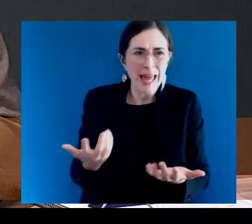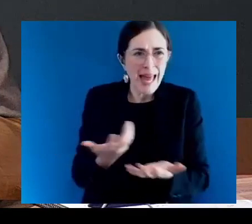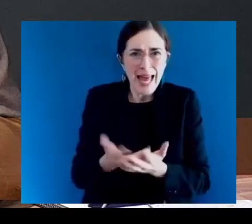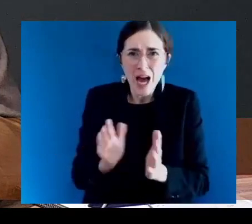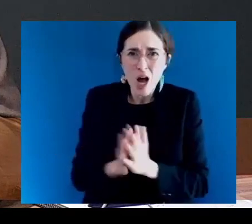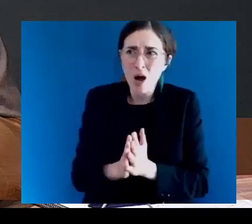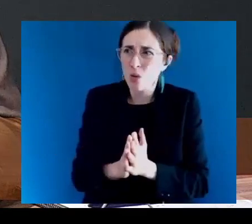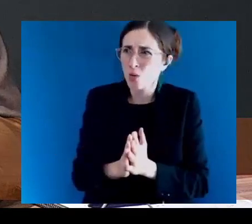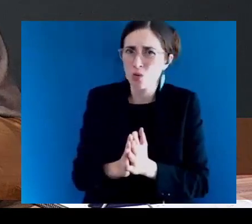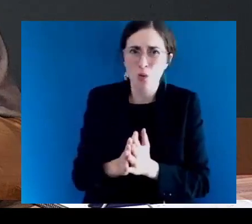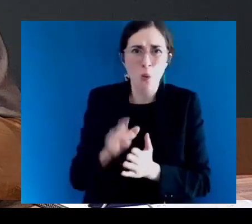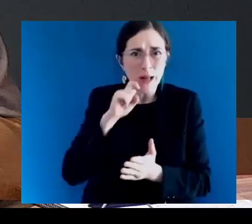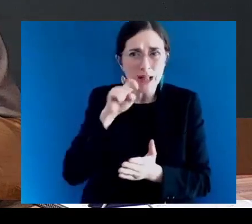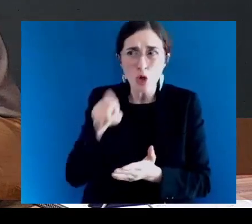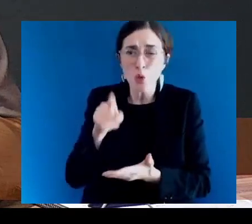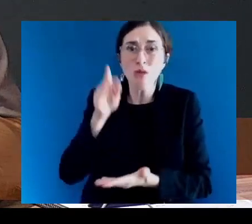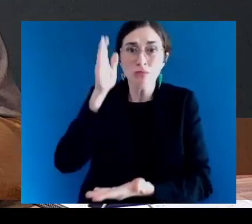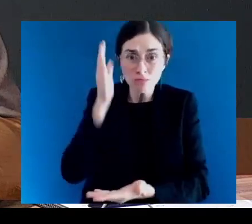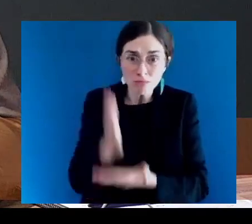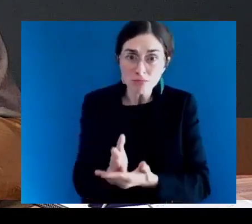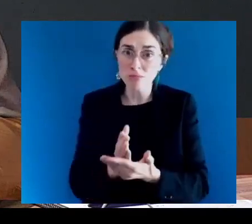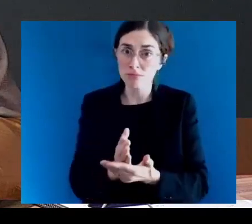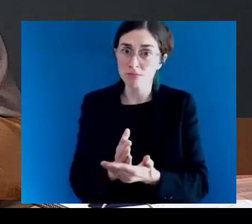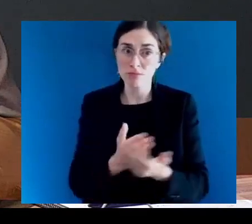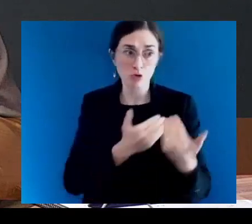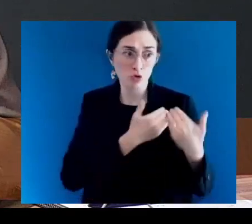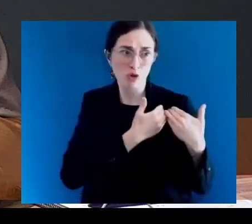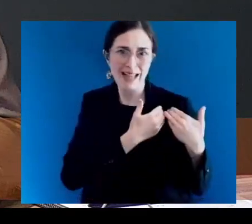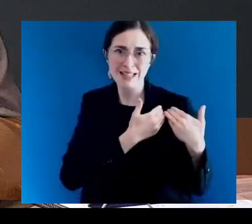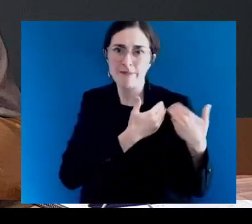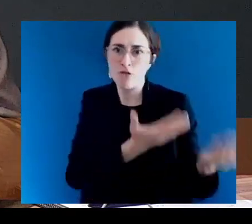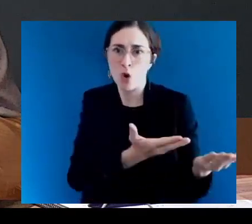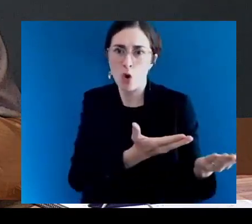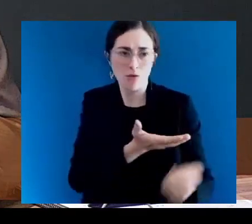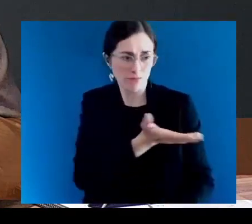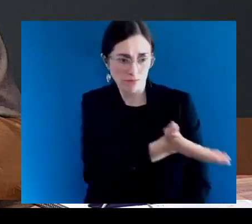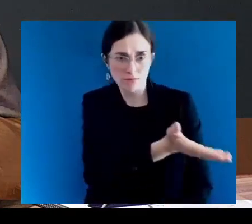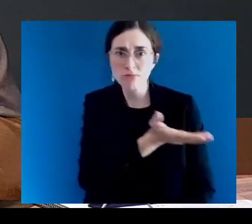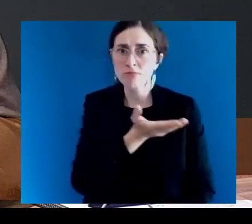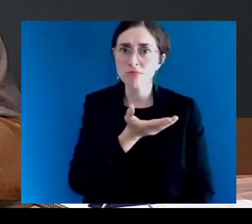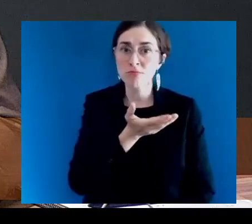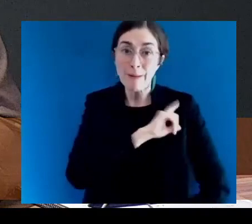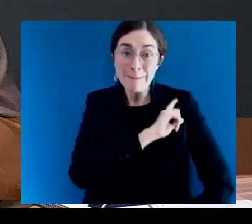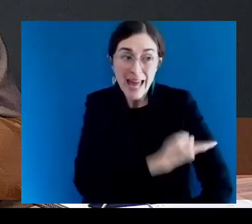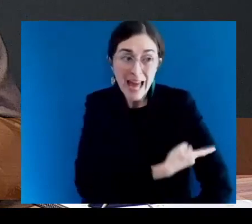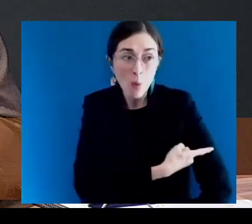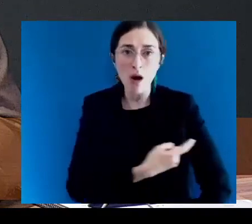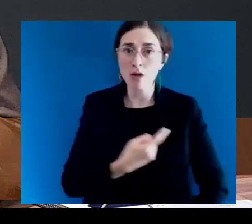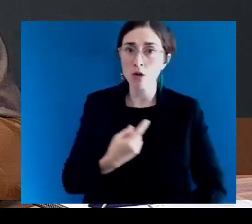and resources to enable traditional owners